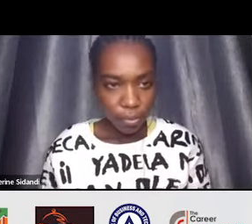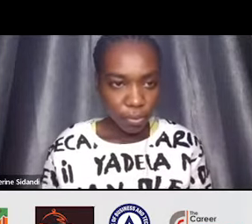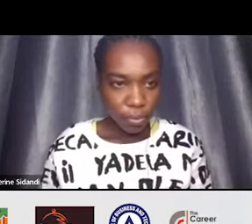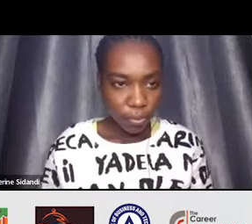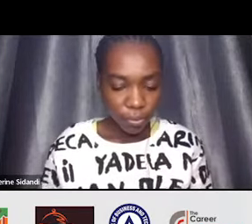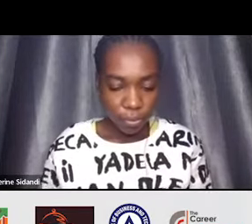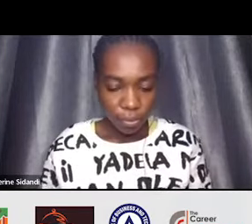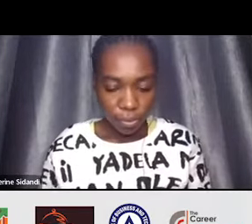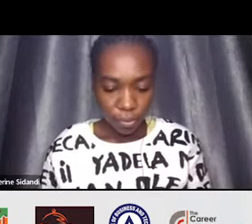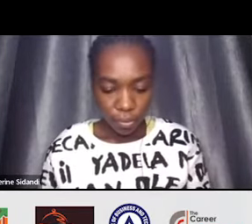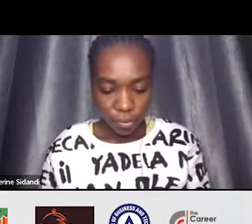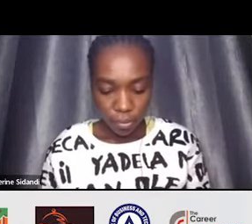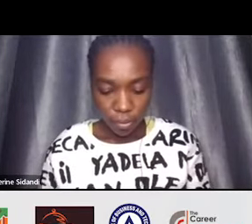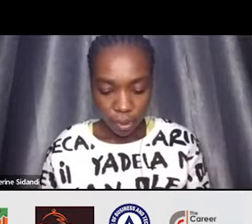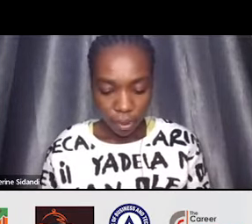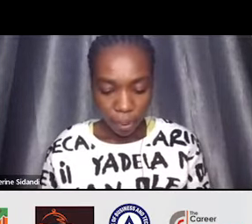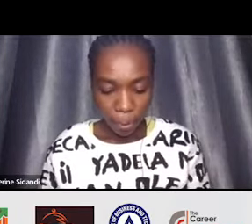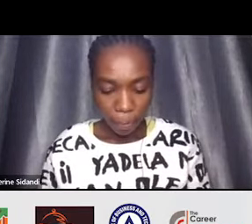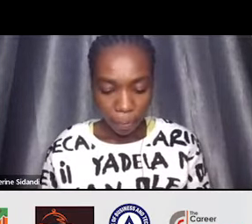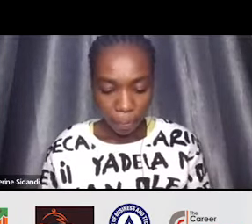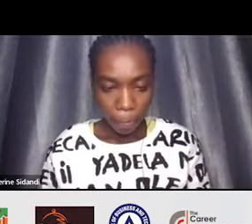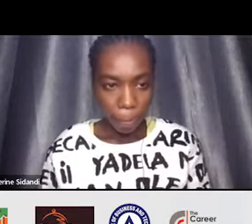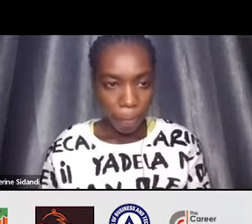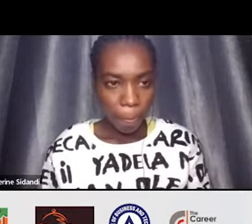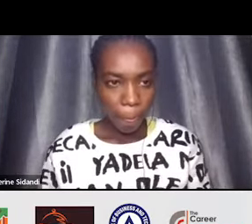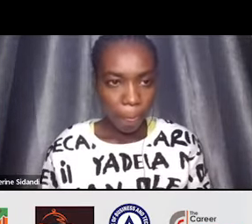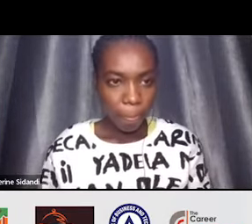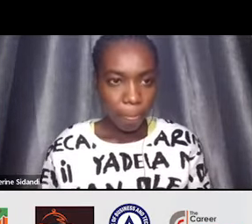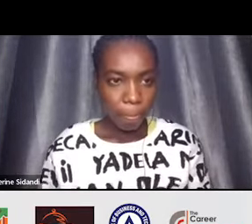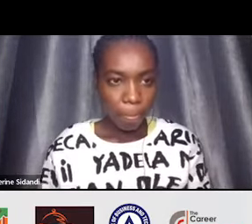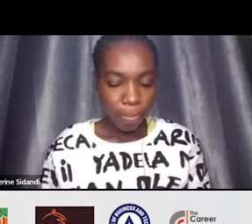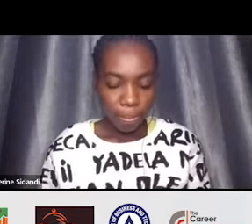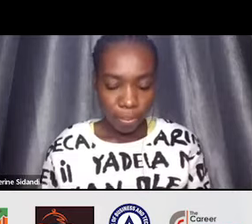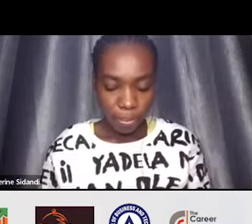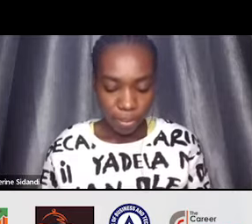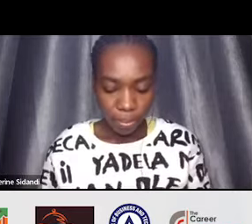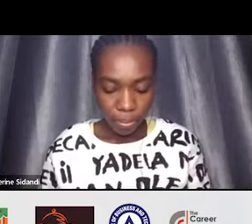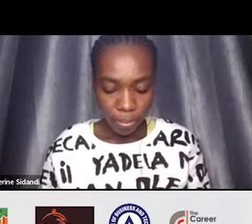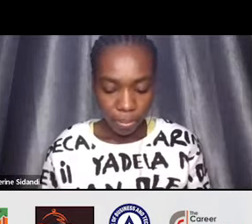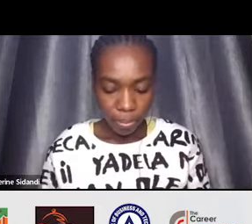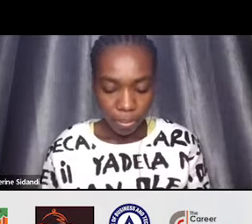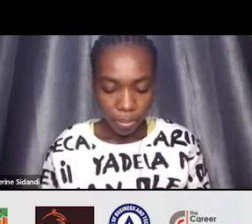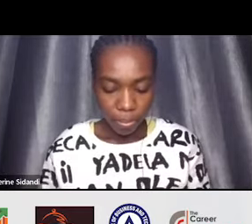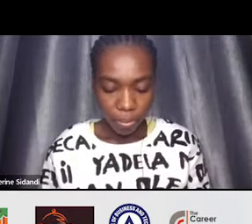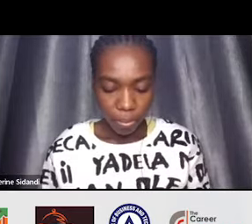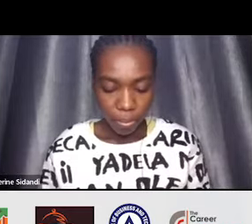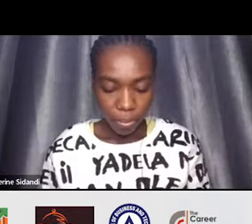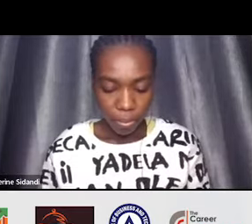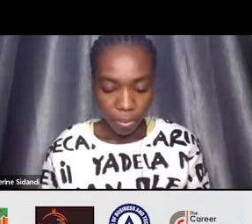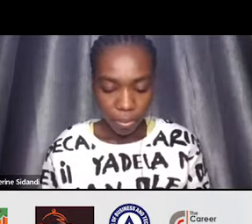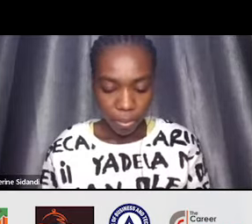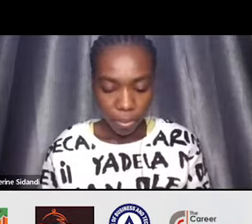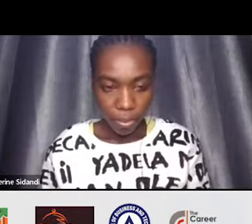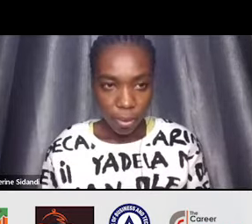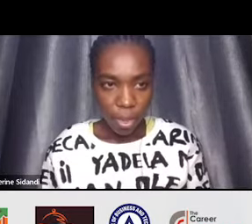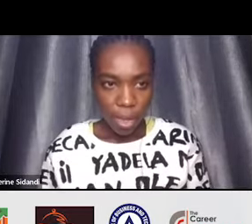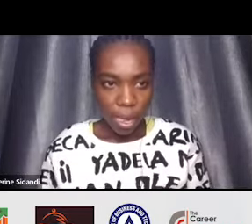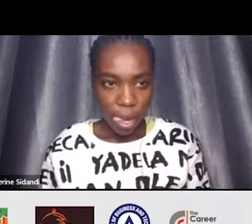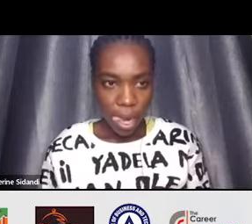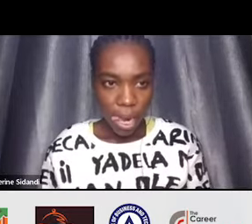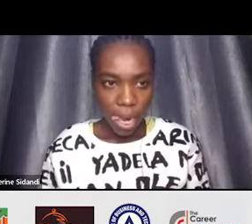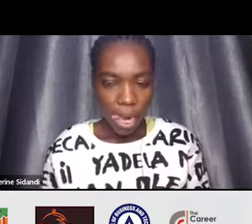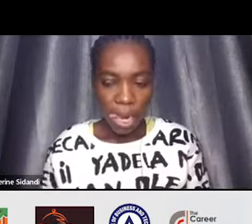All right, I am so sorry that it took a bit of a minute. There is our YouTube, I mean our WhatsApp